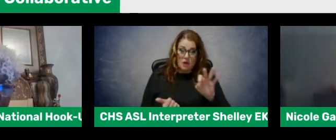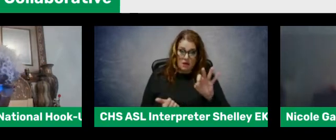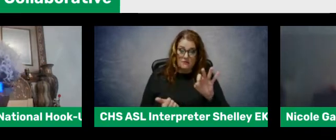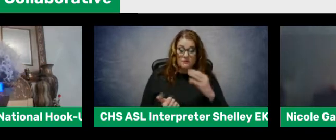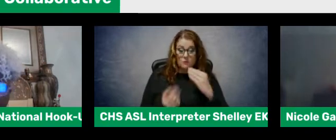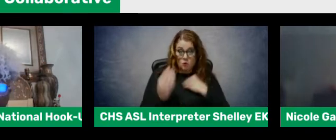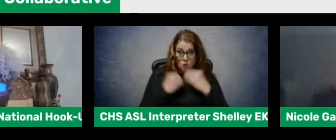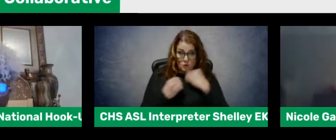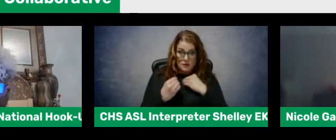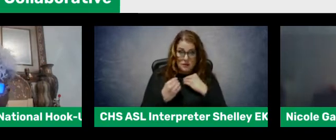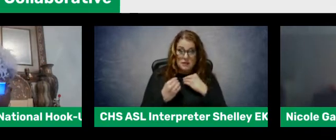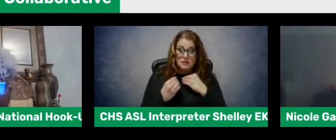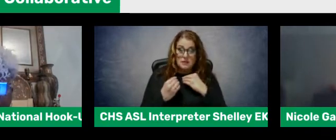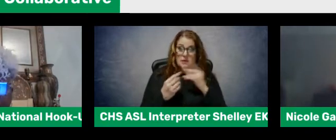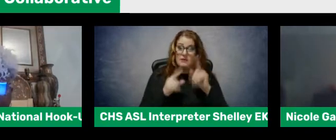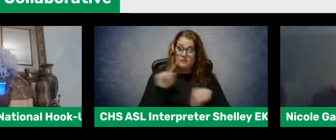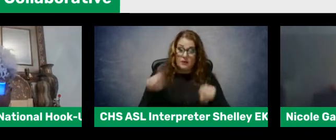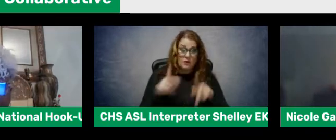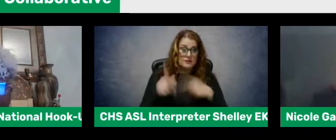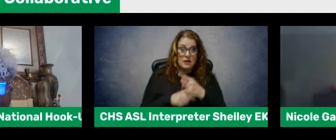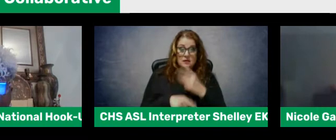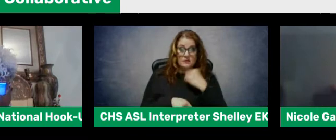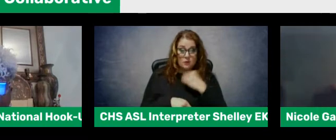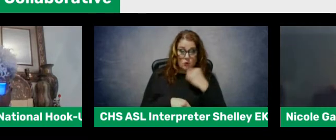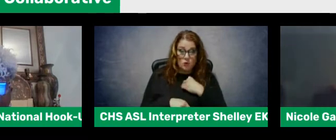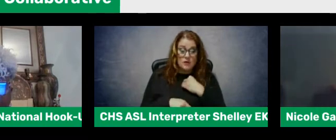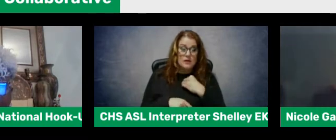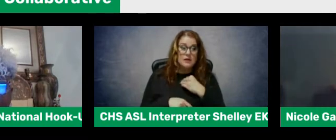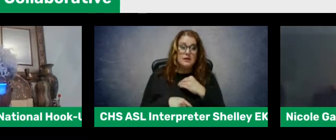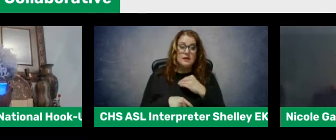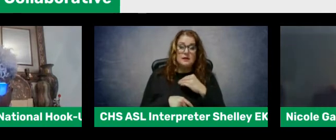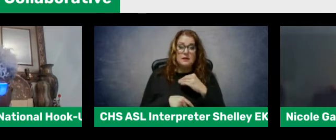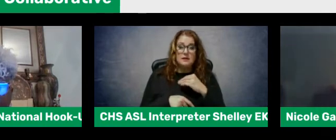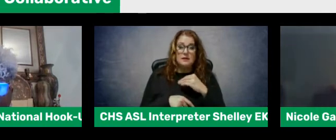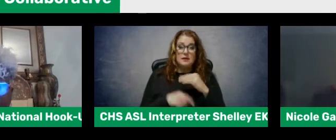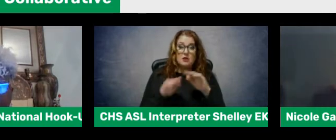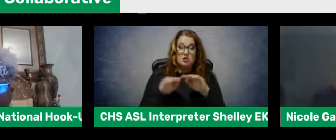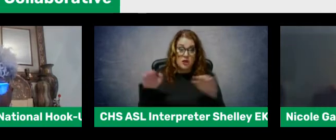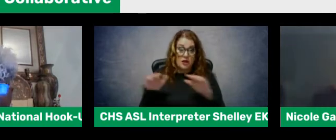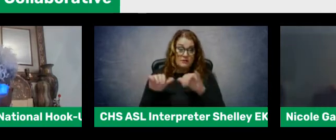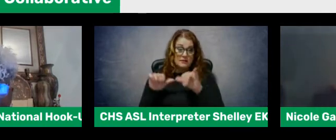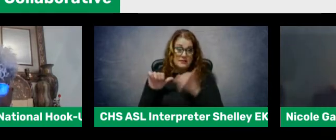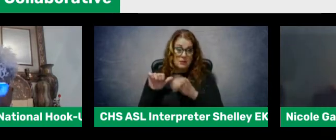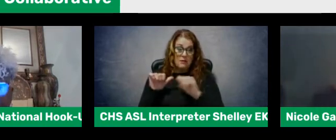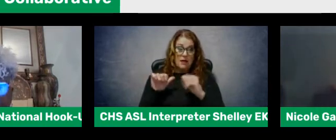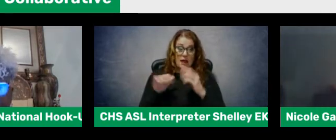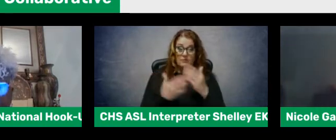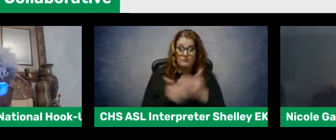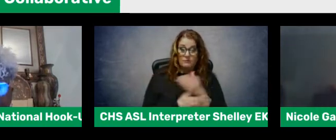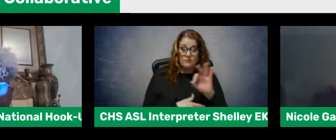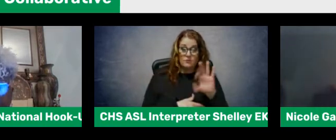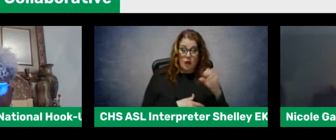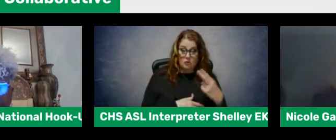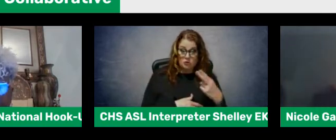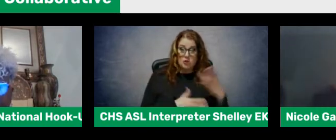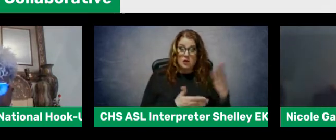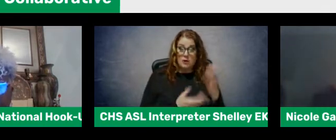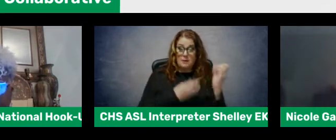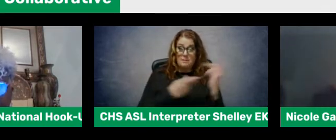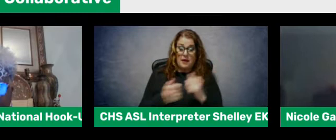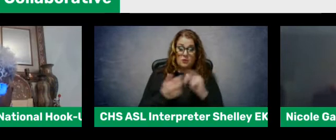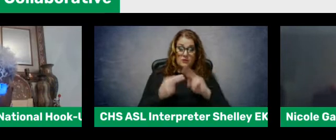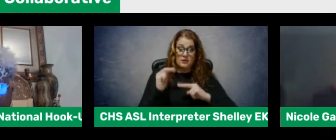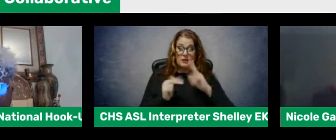food, various forms of food, shelf stable and fresh, and hauls it back to their facility